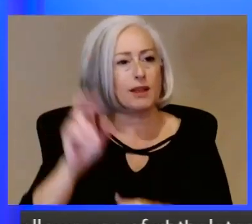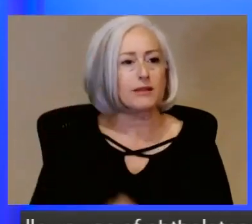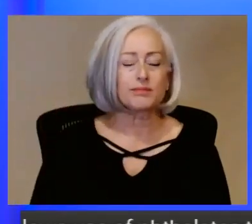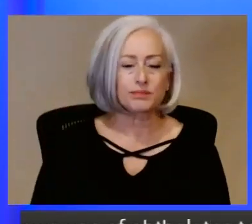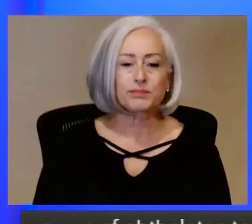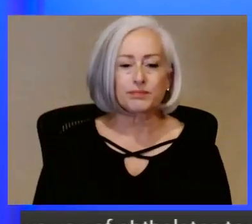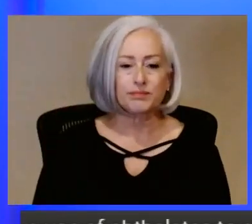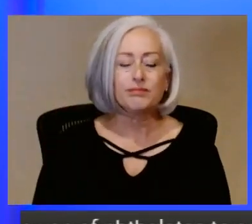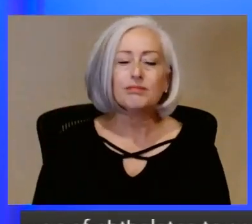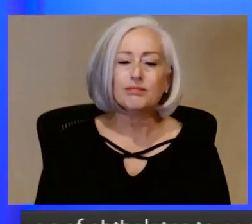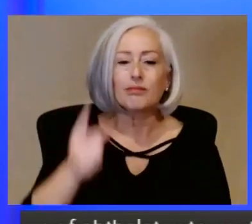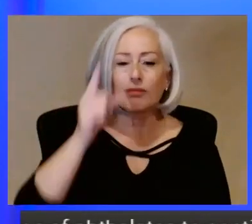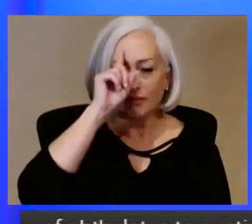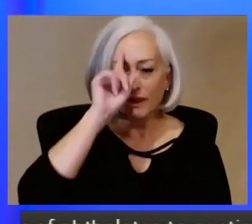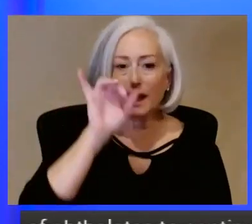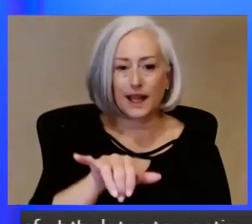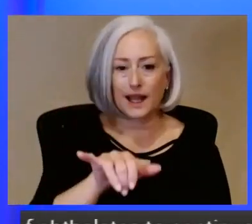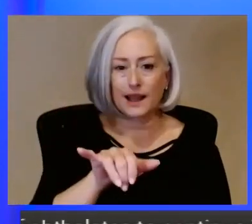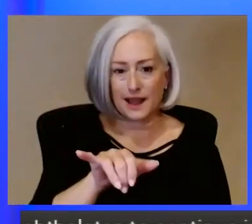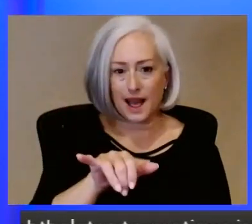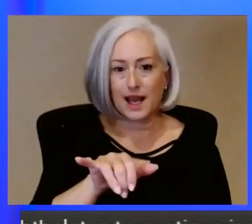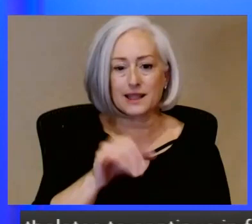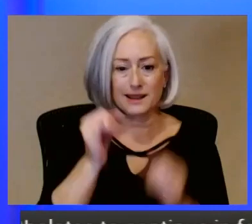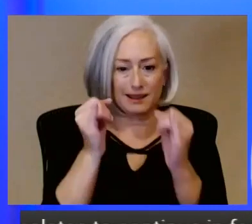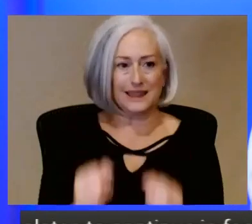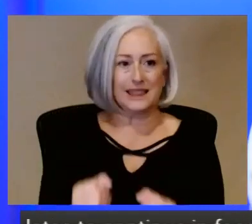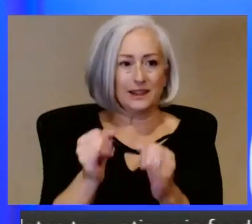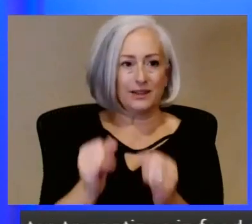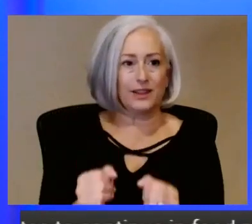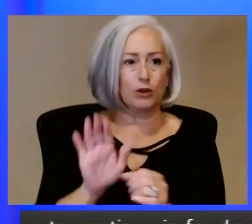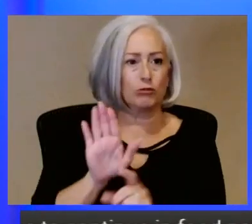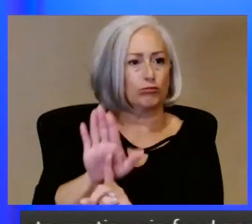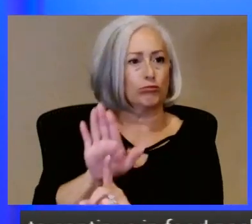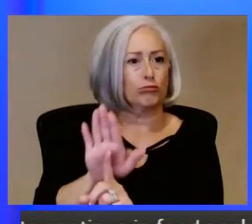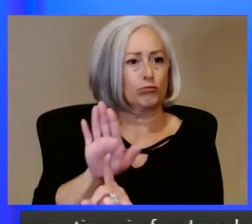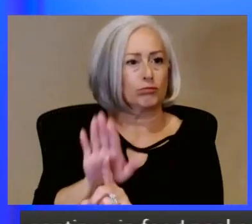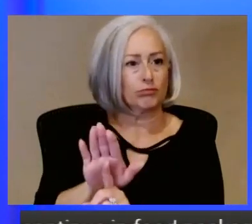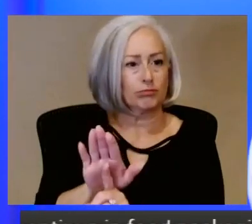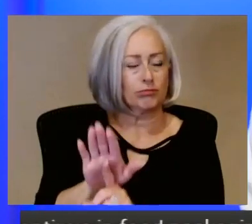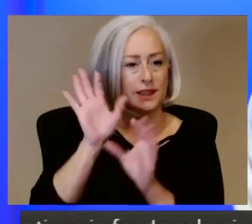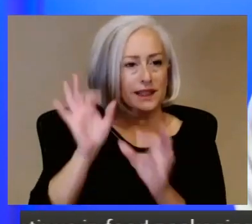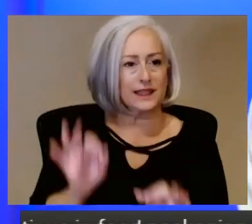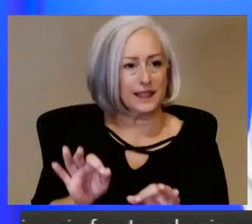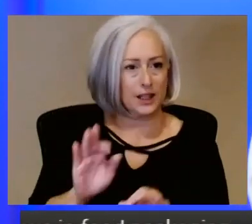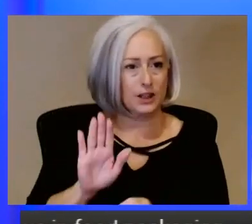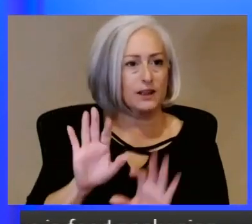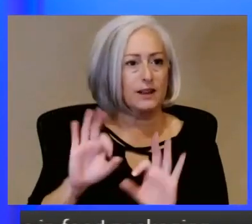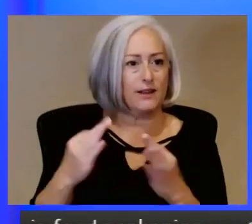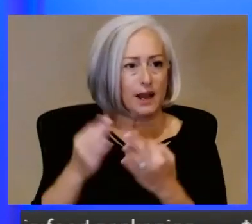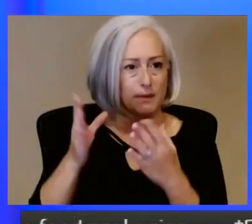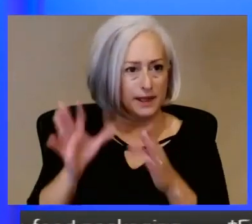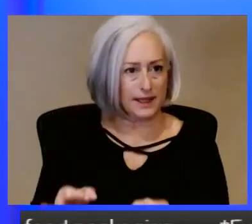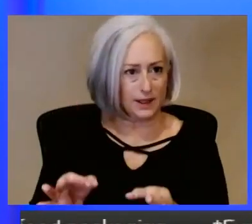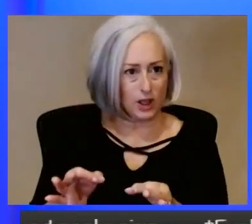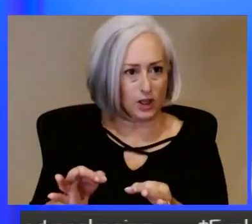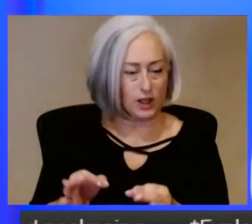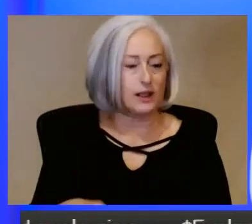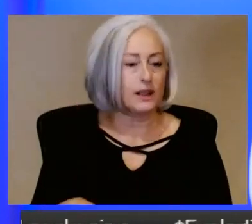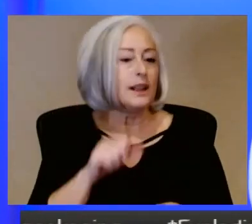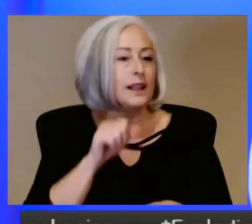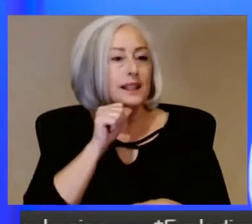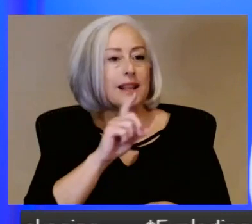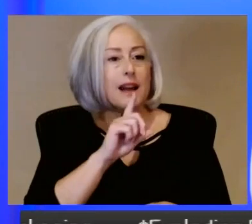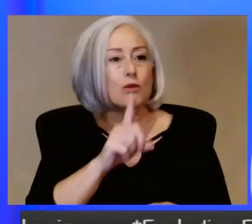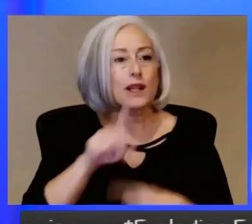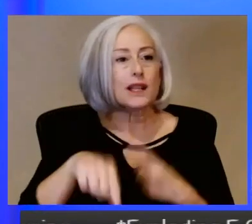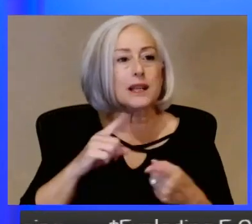this goes to that individual person or that individual family. I think probably more than COVID, I think it's going to be the financial impact of that person